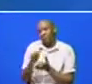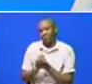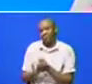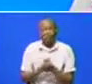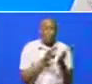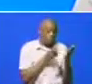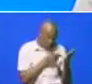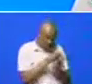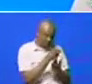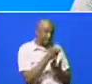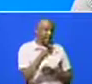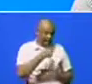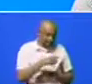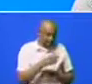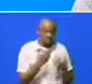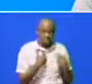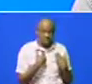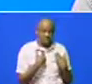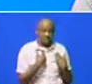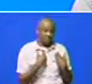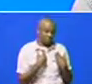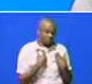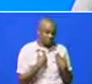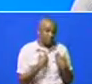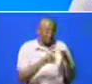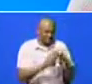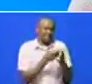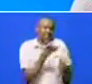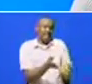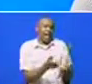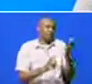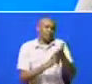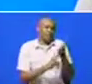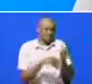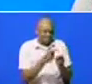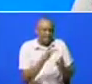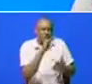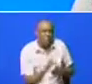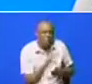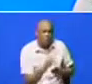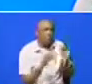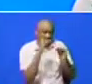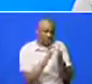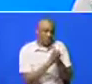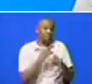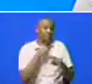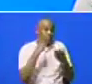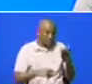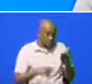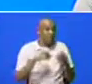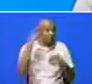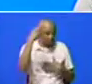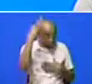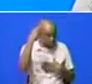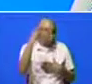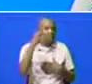honestly, we are still at the very beginning of this technology. But like I said, the future is